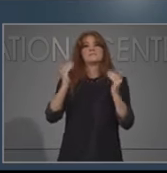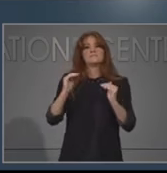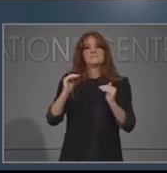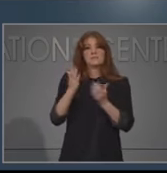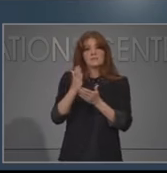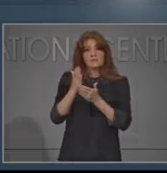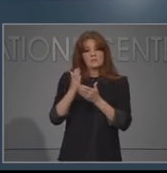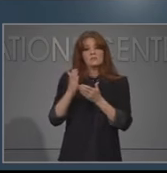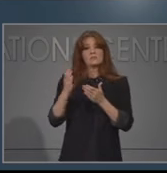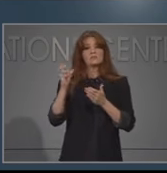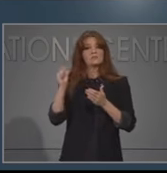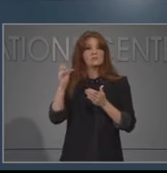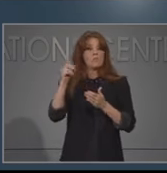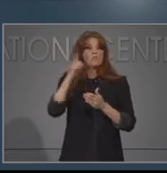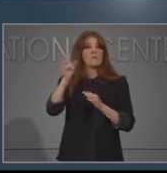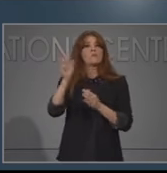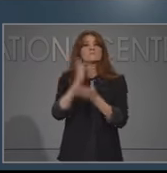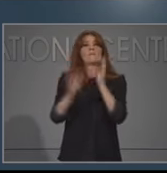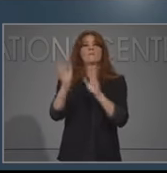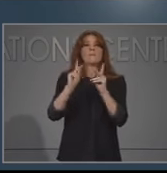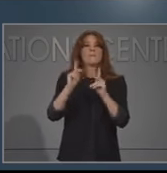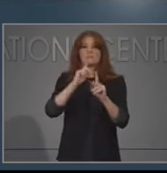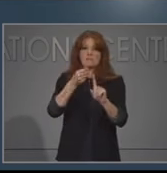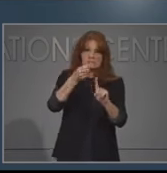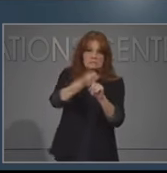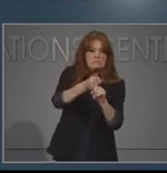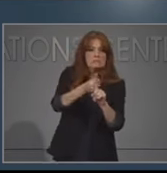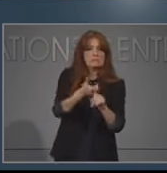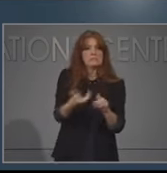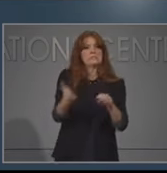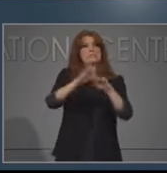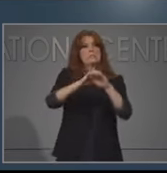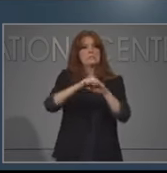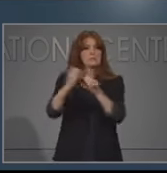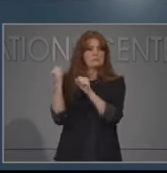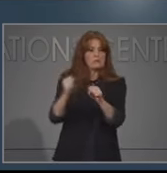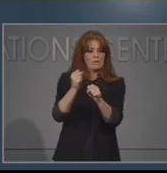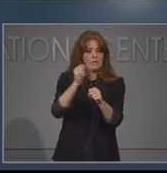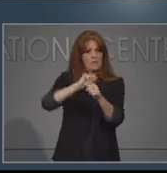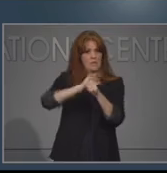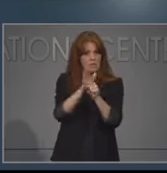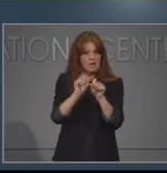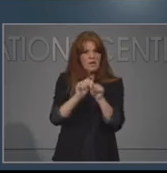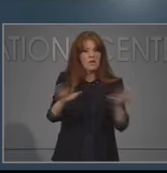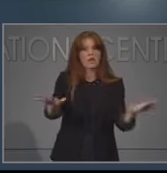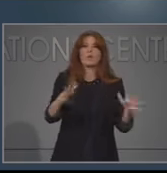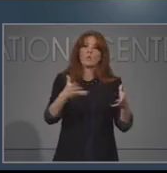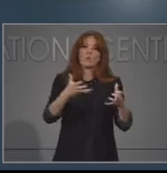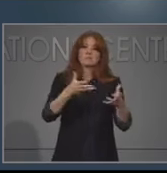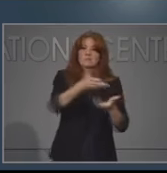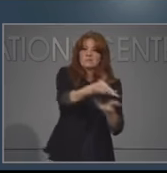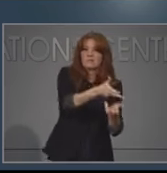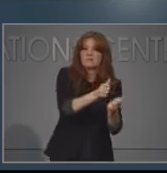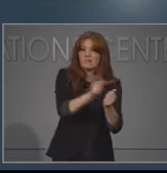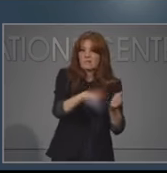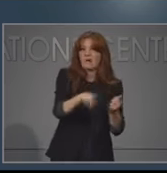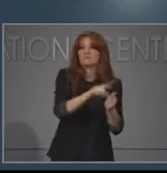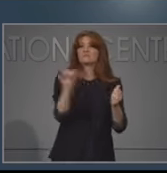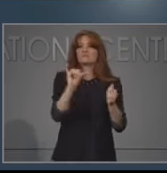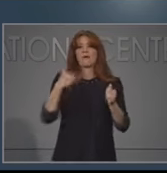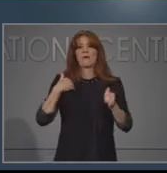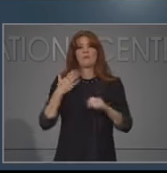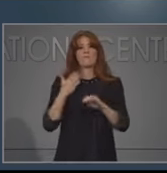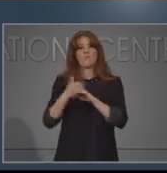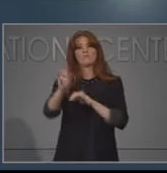marginalized populations that have been hardest hit by COVID-19. Our work in contact tracing is also advancing with more than 200